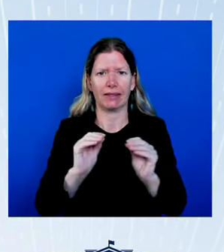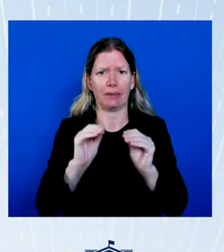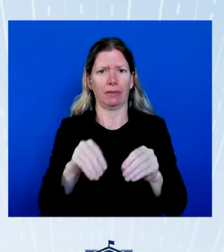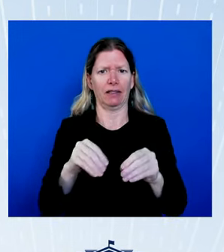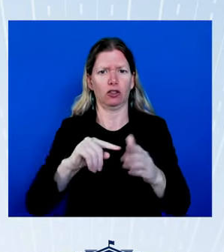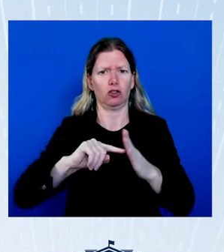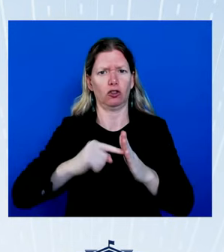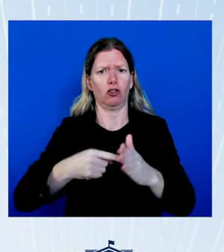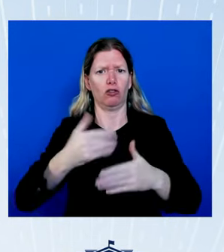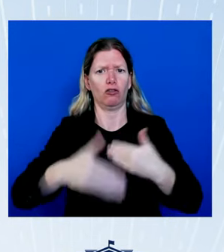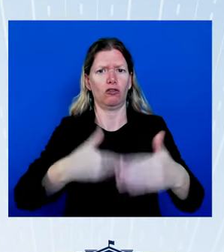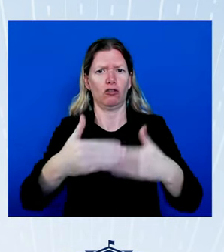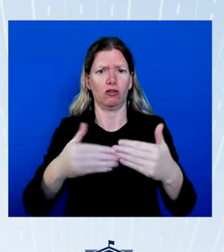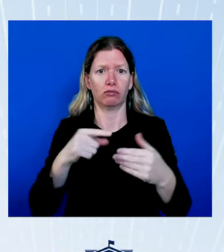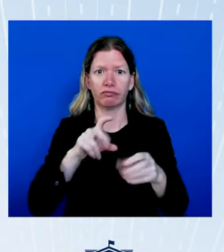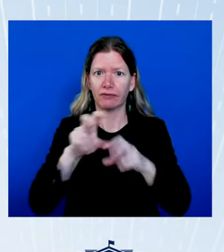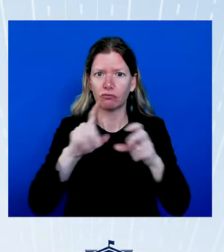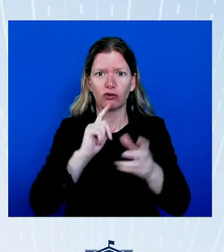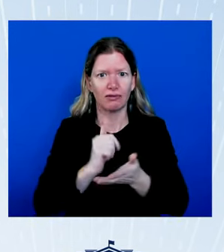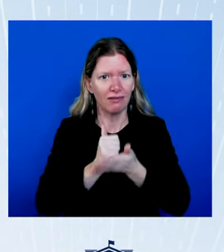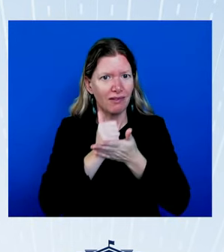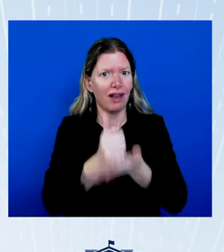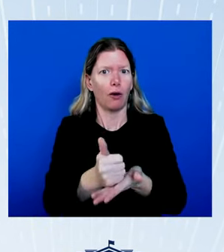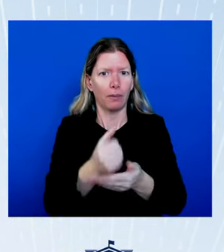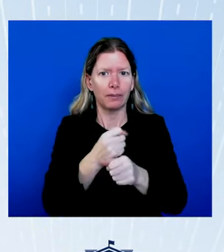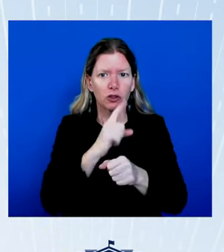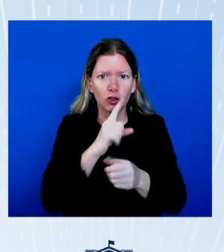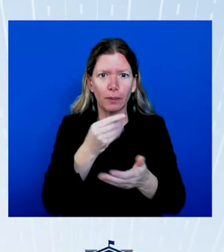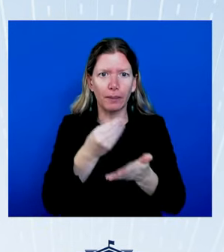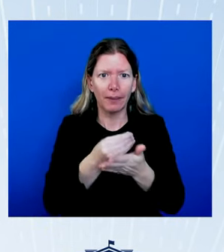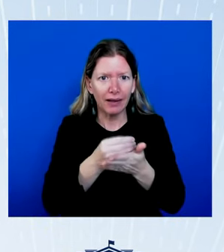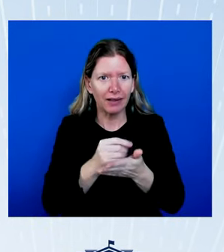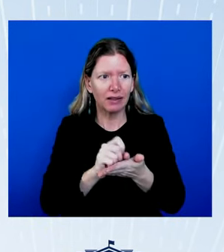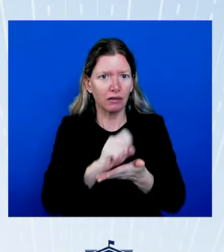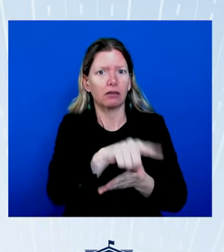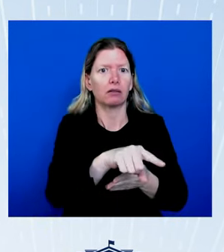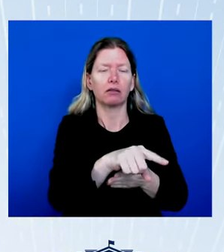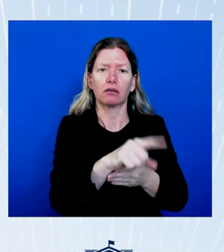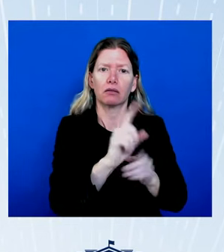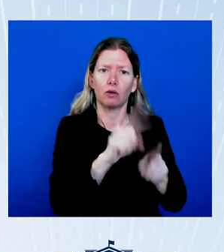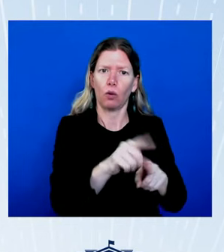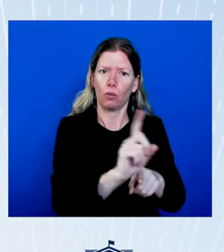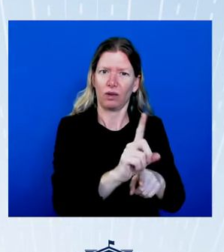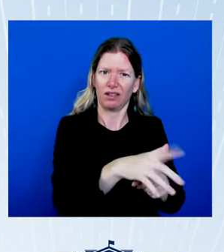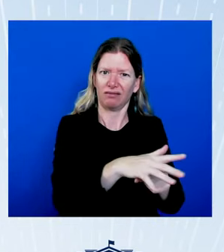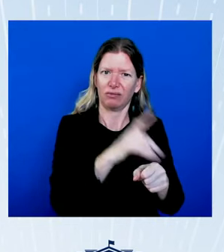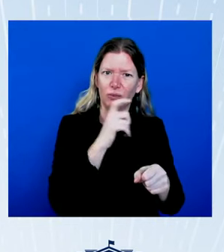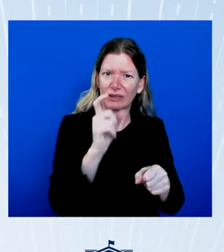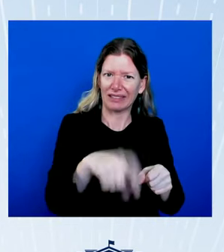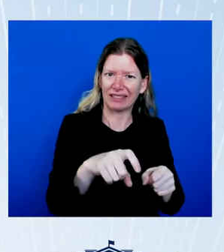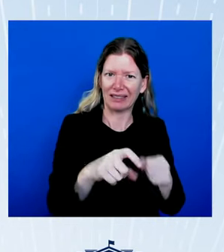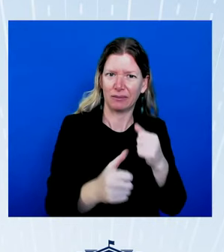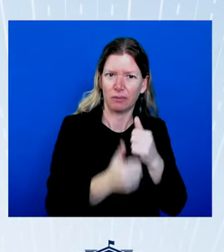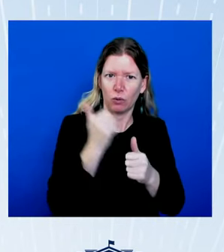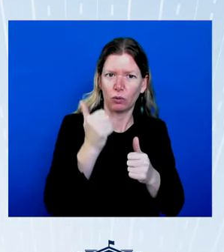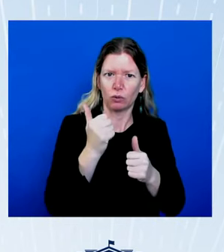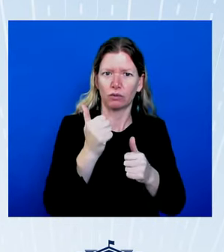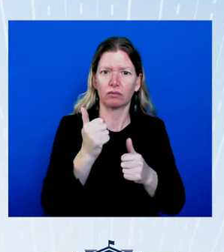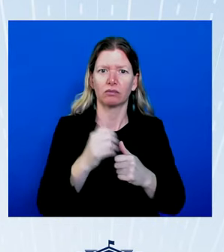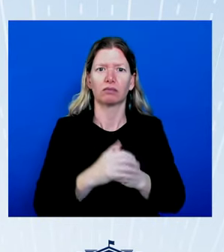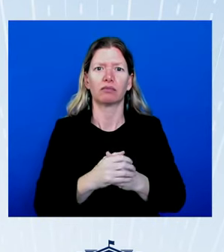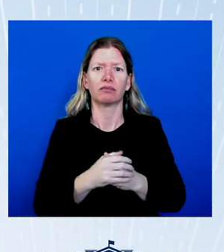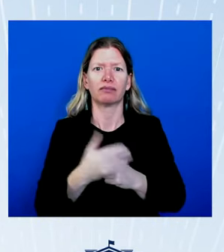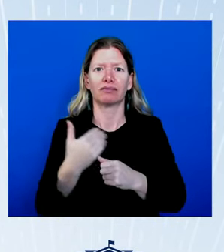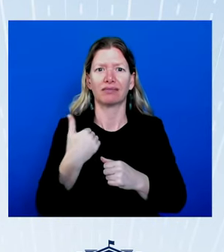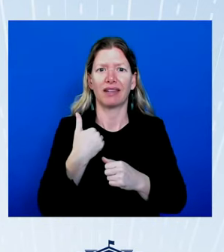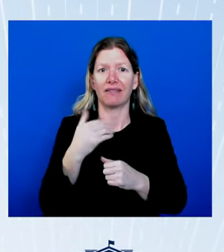example, through our transformational habitat restoration program, we've been able to invest in large-scale restoration of the Whidbey Basin